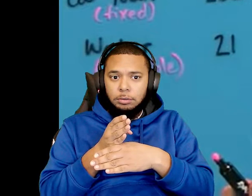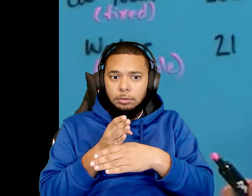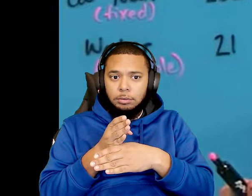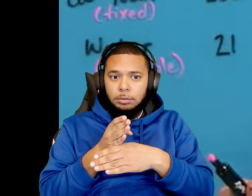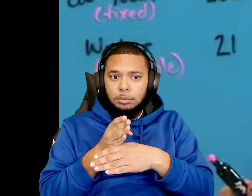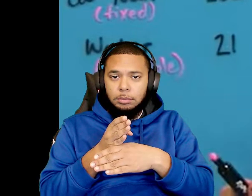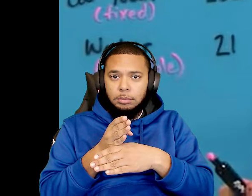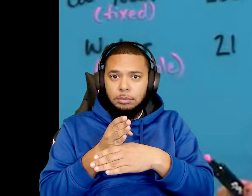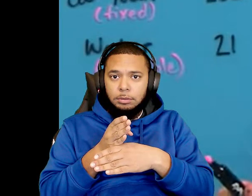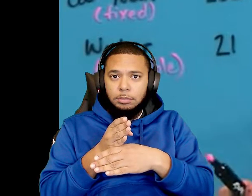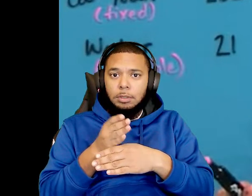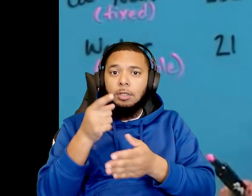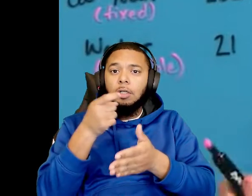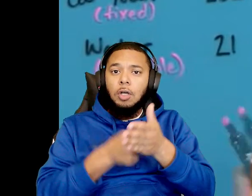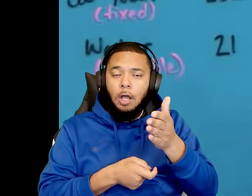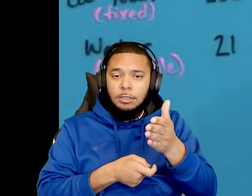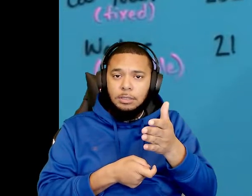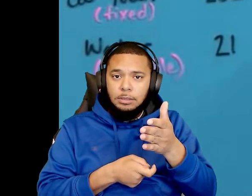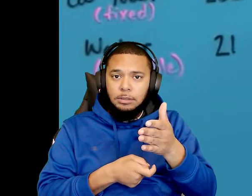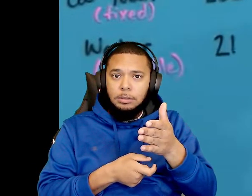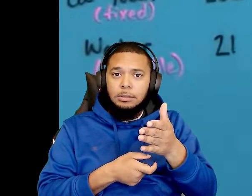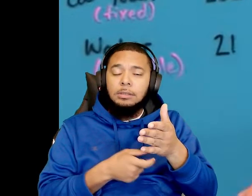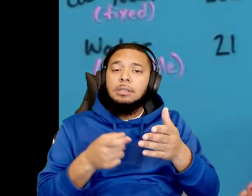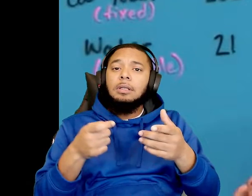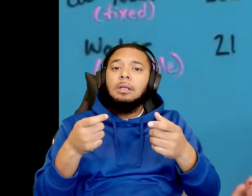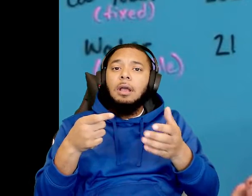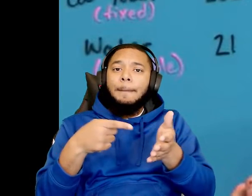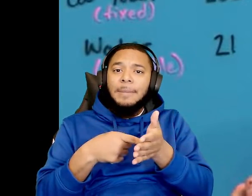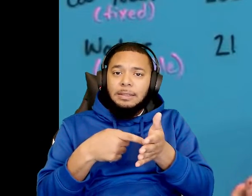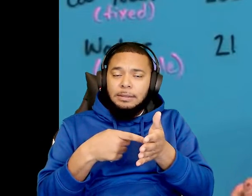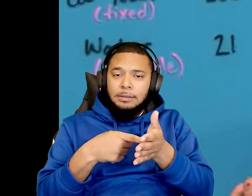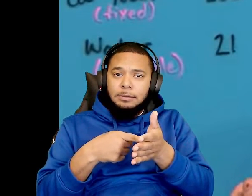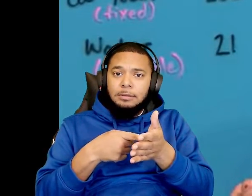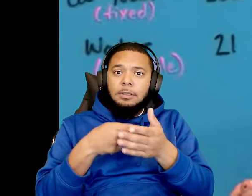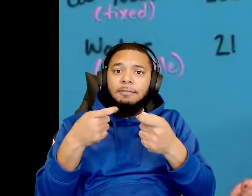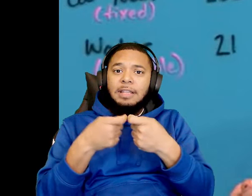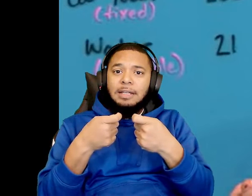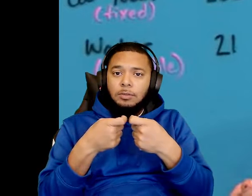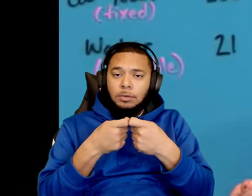for electricity is $220.